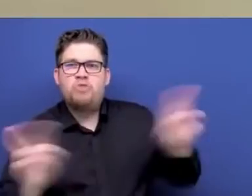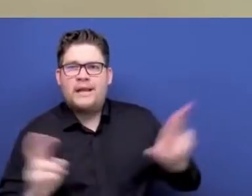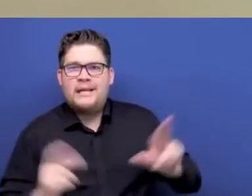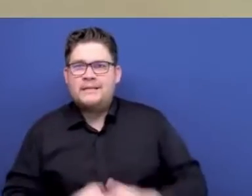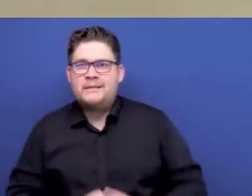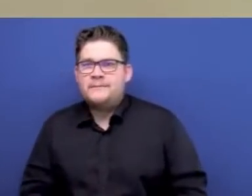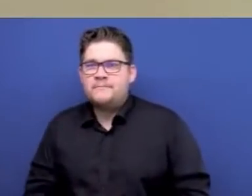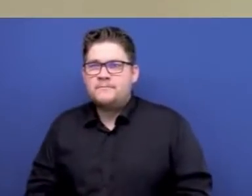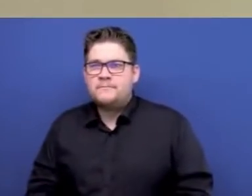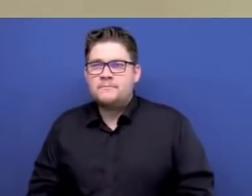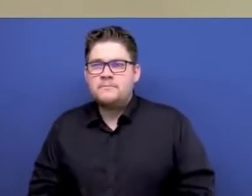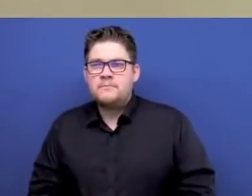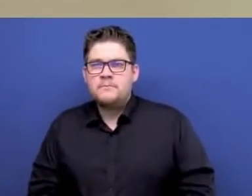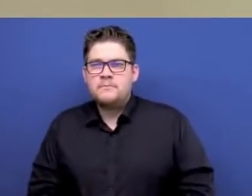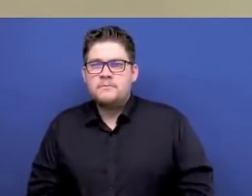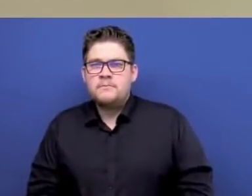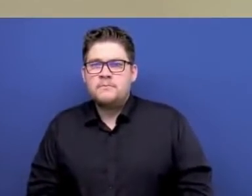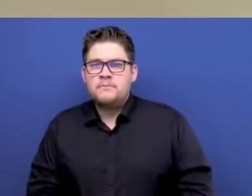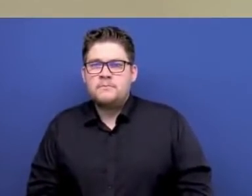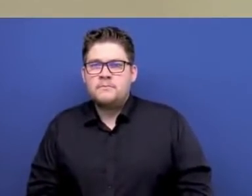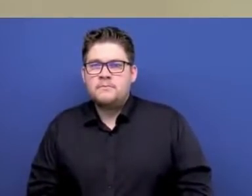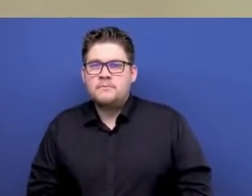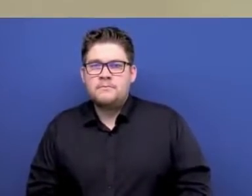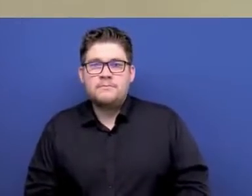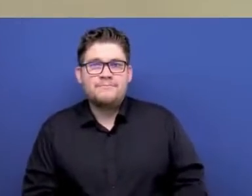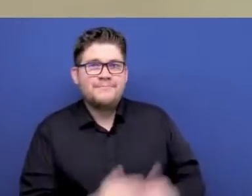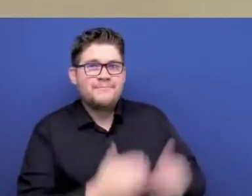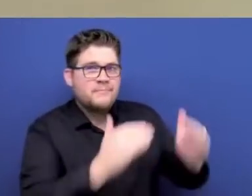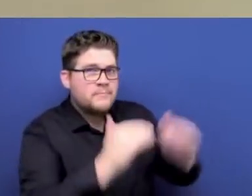For the next question, we go to Ben Milger, CTV.